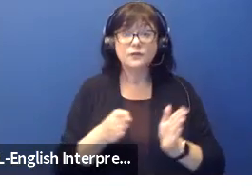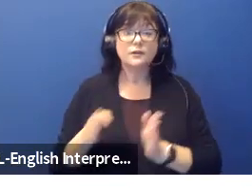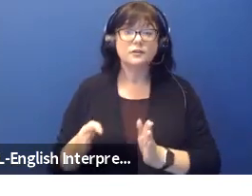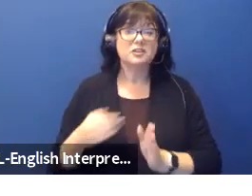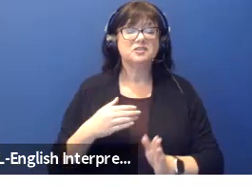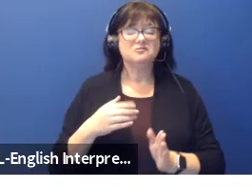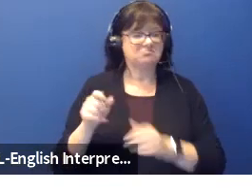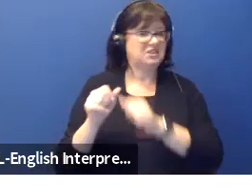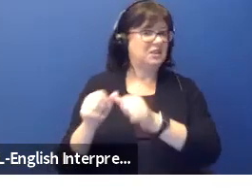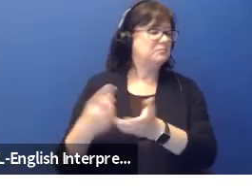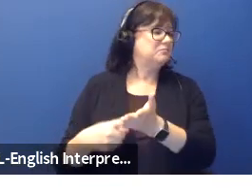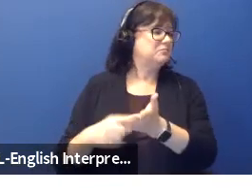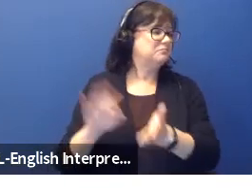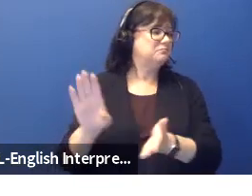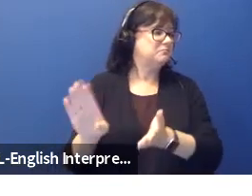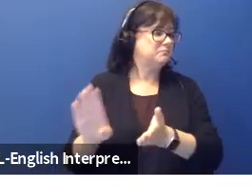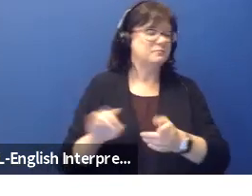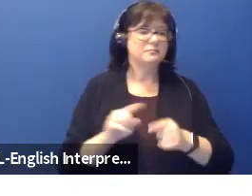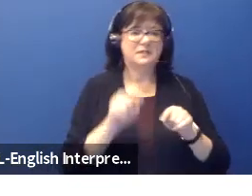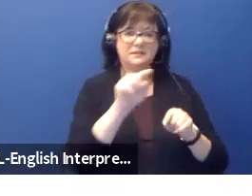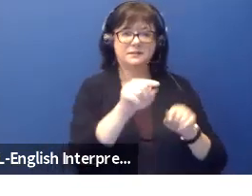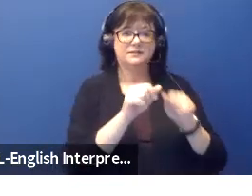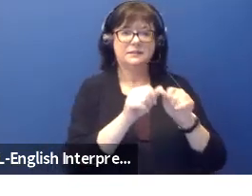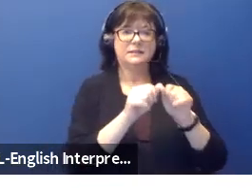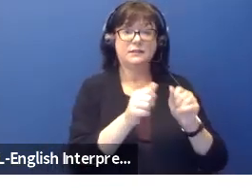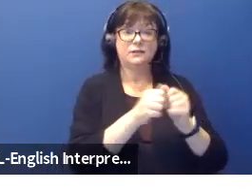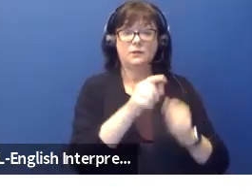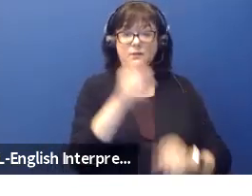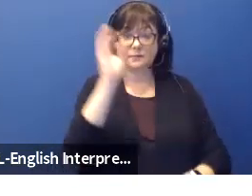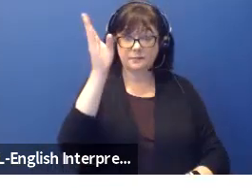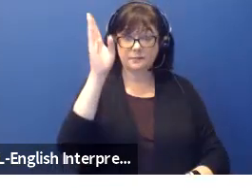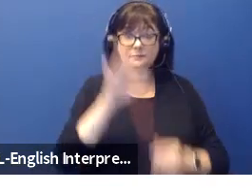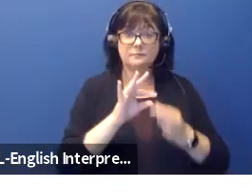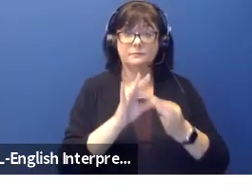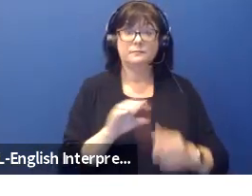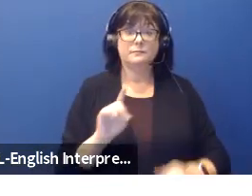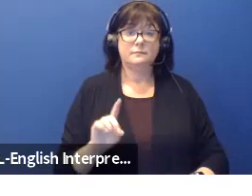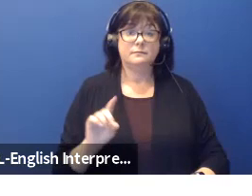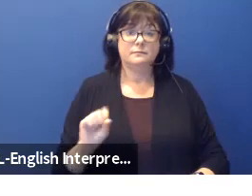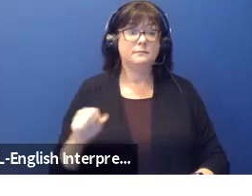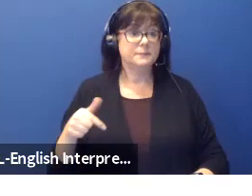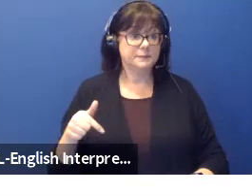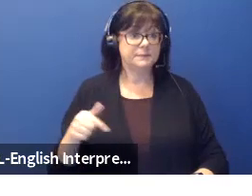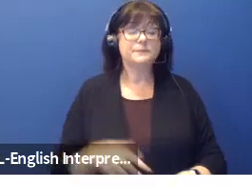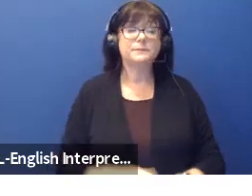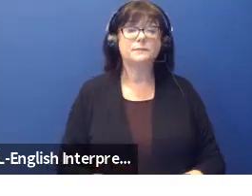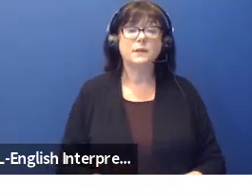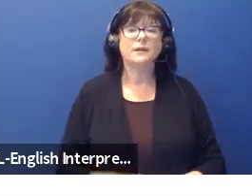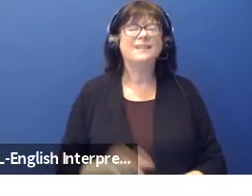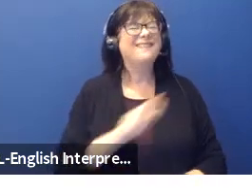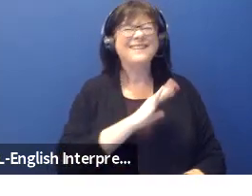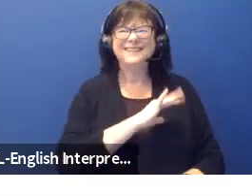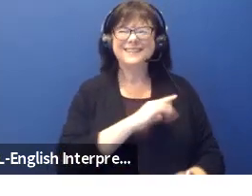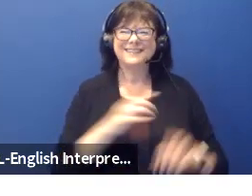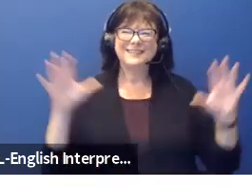just press on with the content here that we're covering today around the DSQ. And it's fantastic when we get online together and we can share